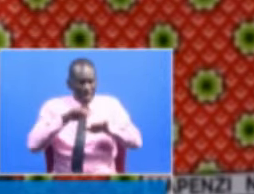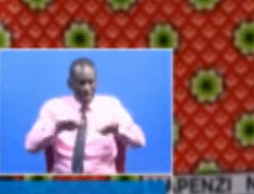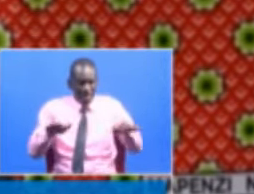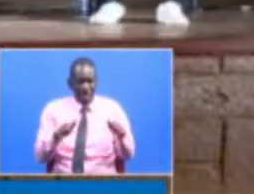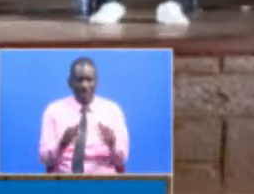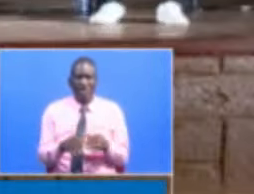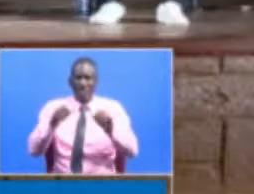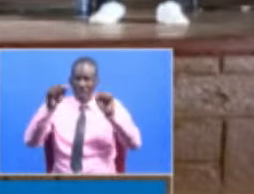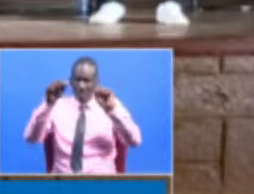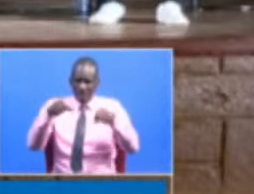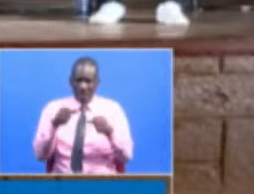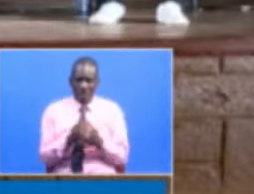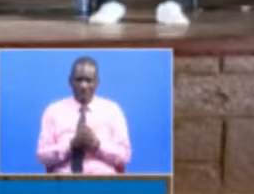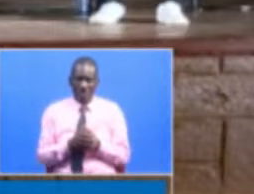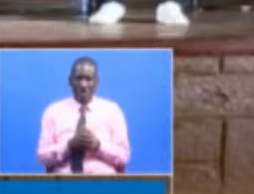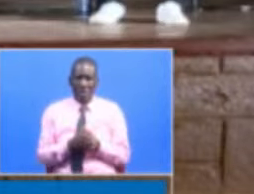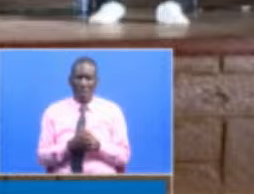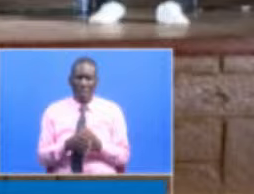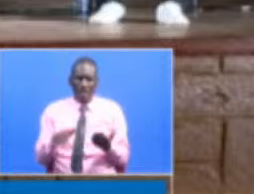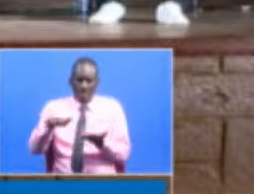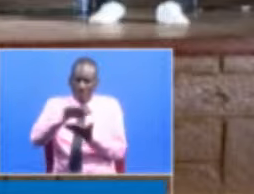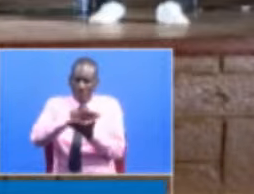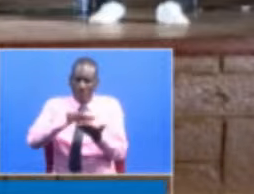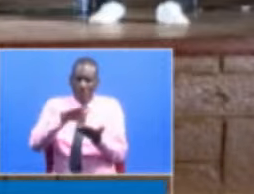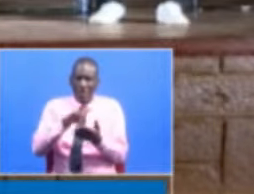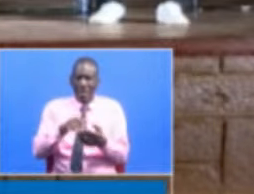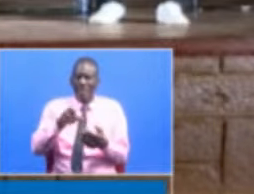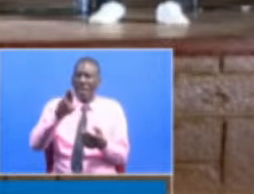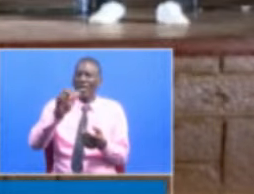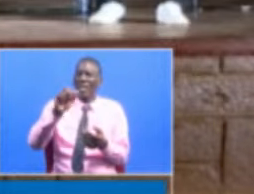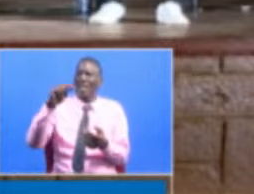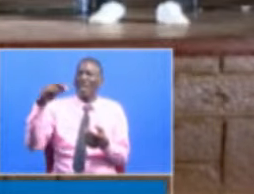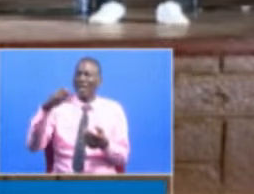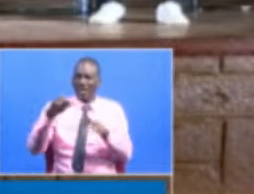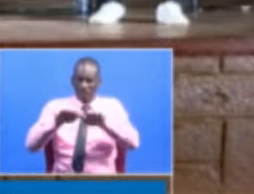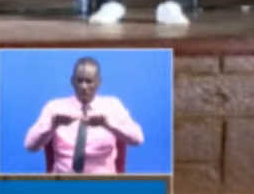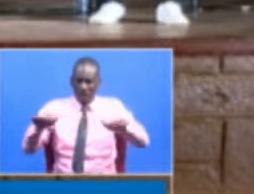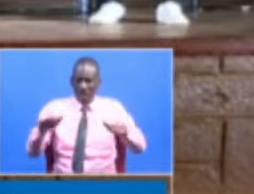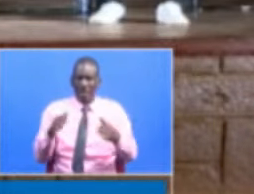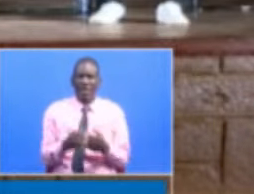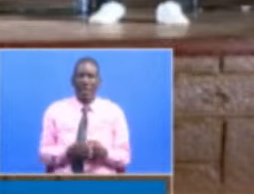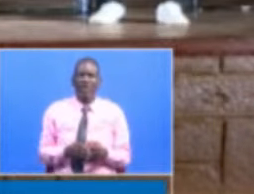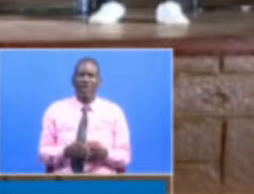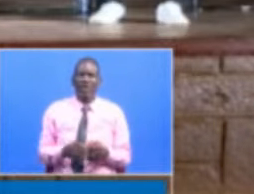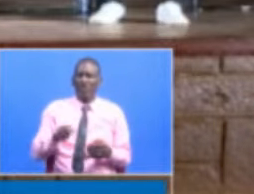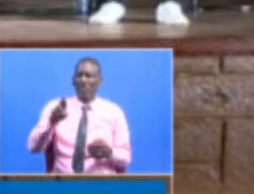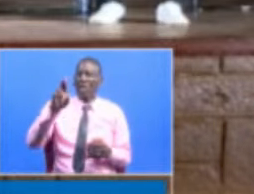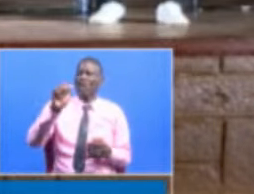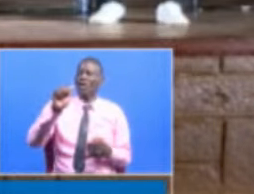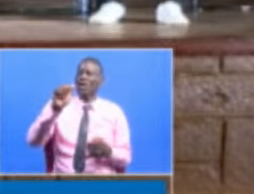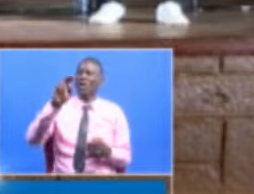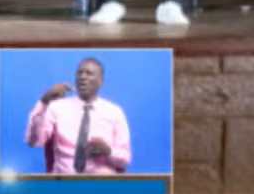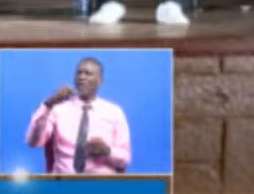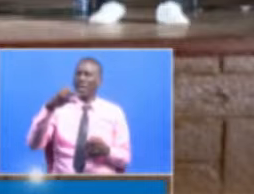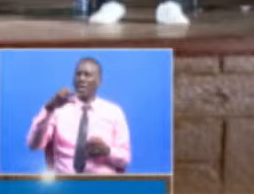Yes, majorly the rangelands in this case. And the rangelands in Isiolo County